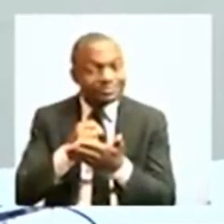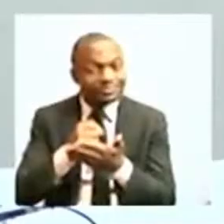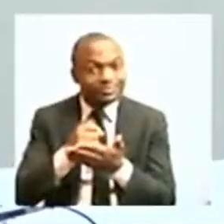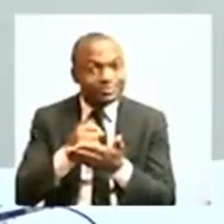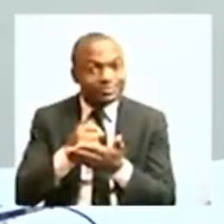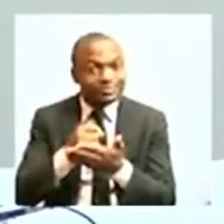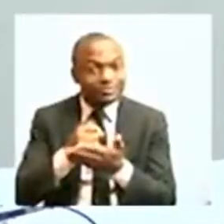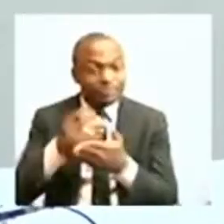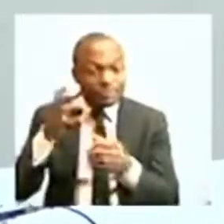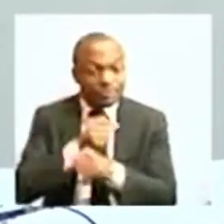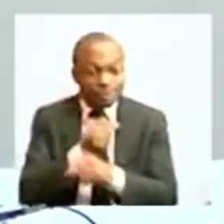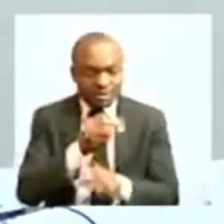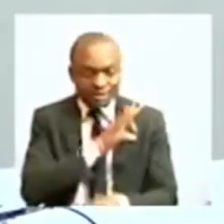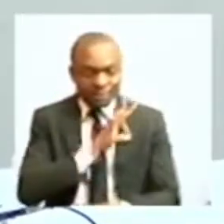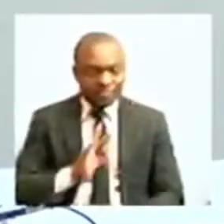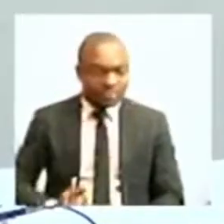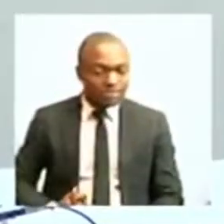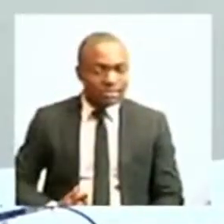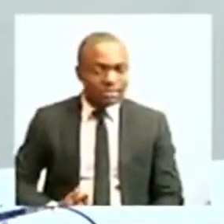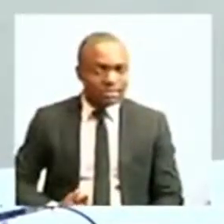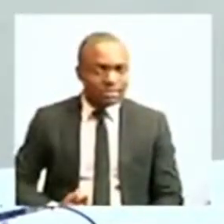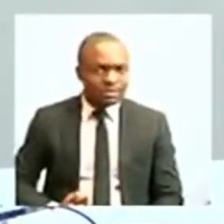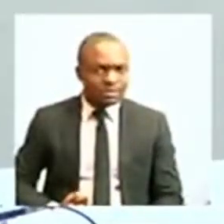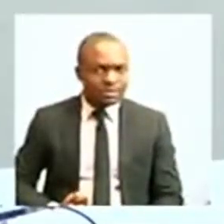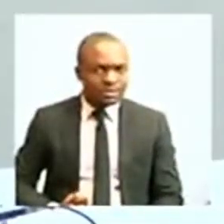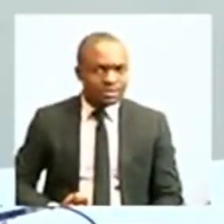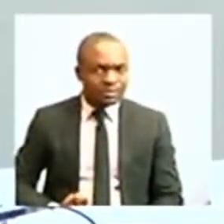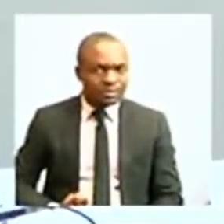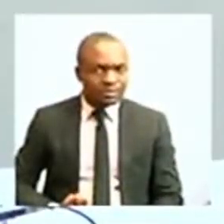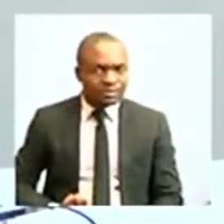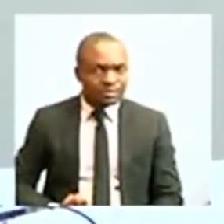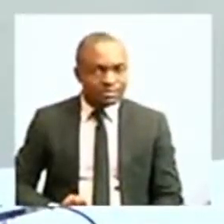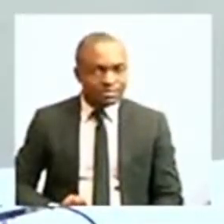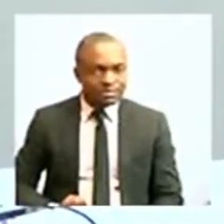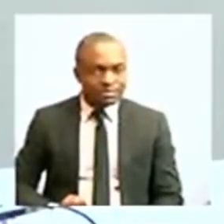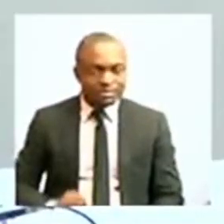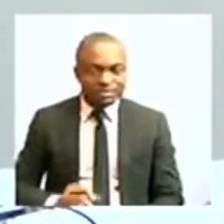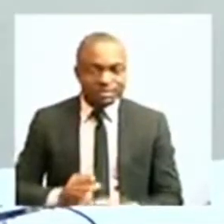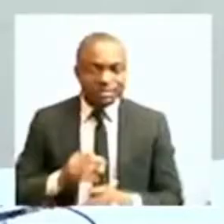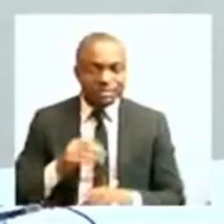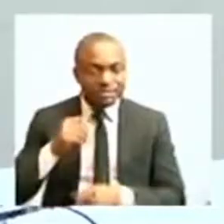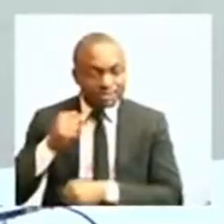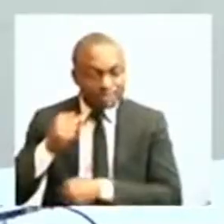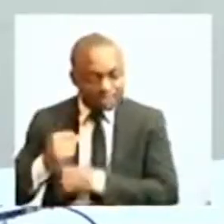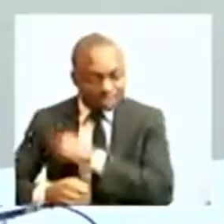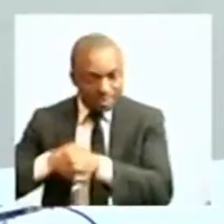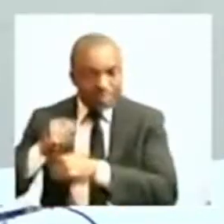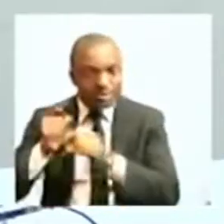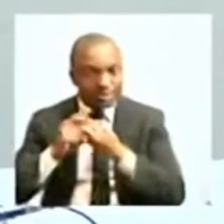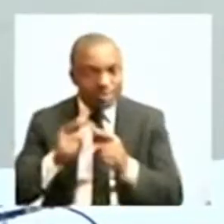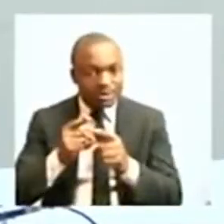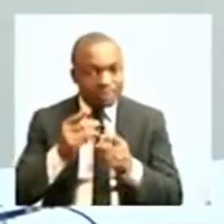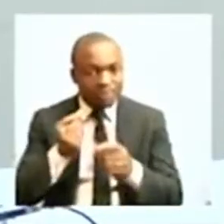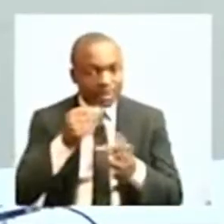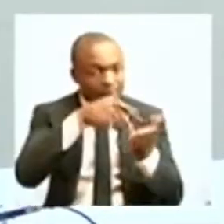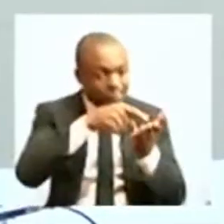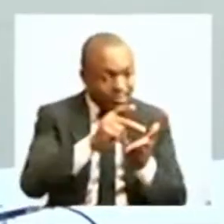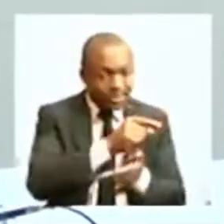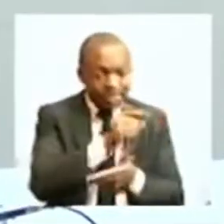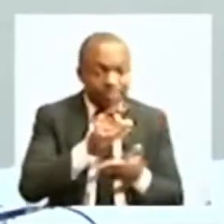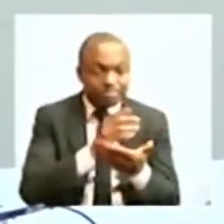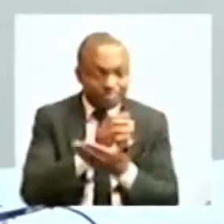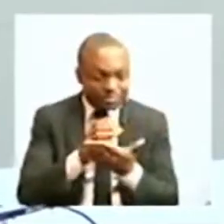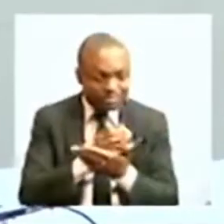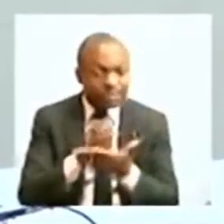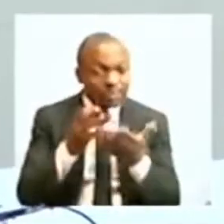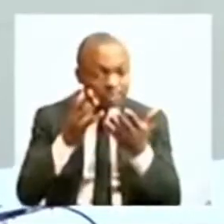get food hamper, they struggle whilst the monies have been paid to these colleges. So I wanted you